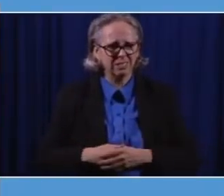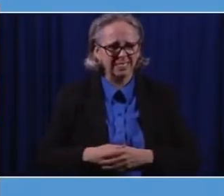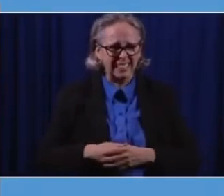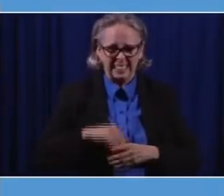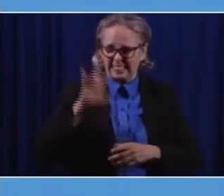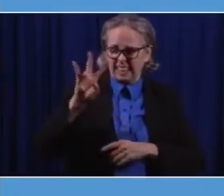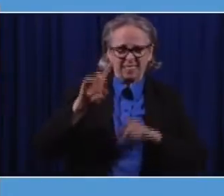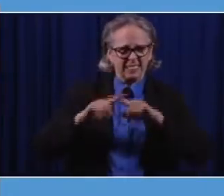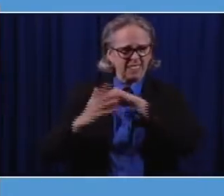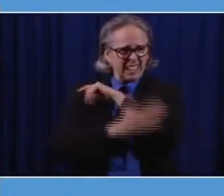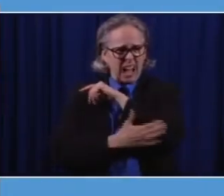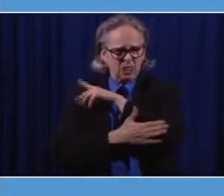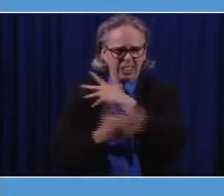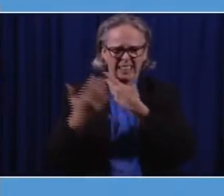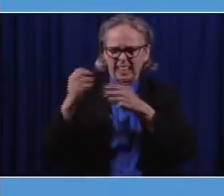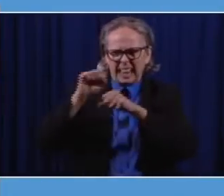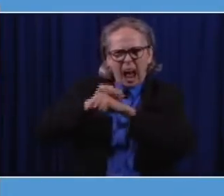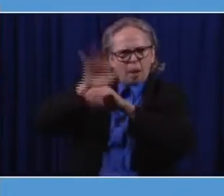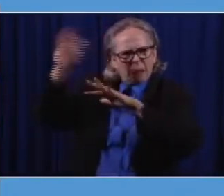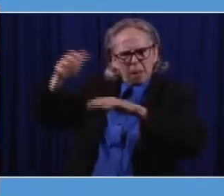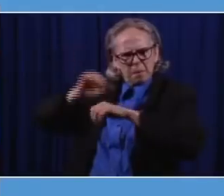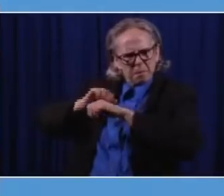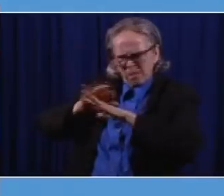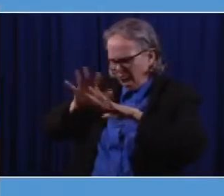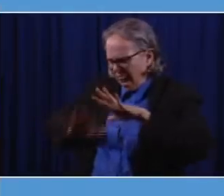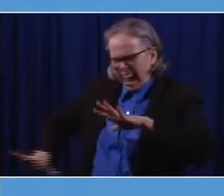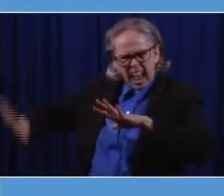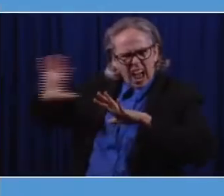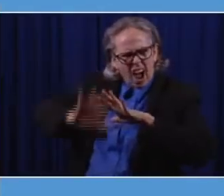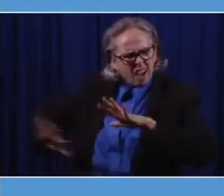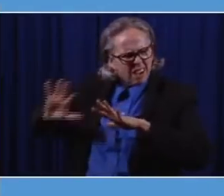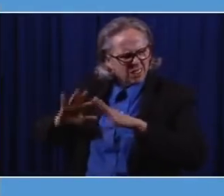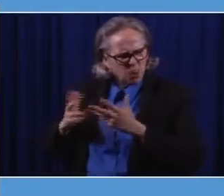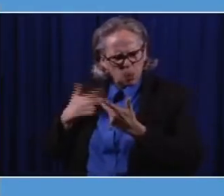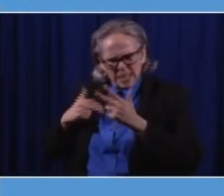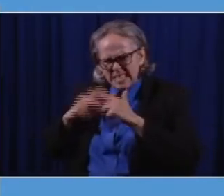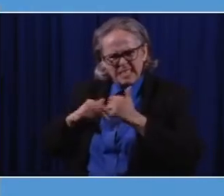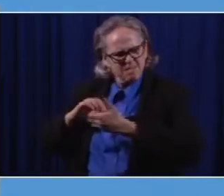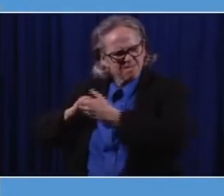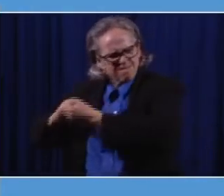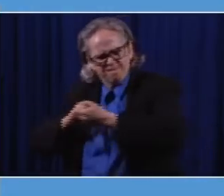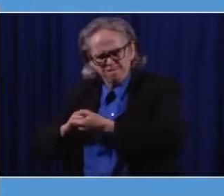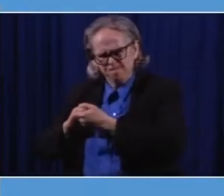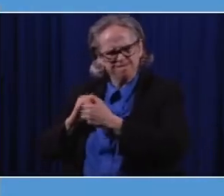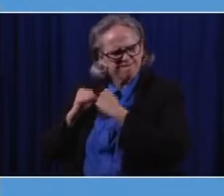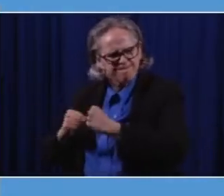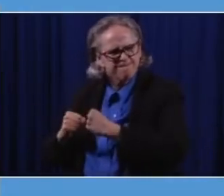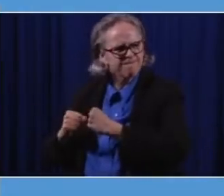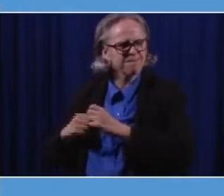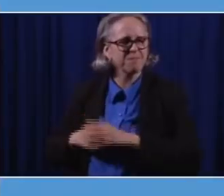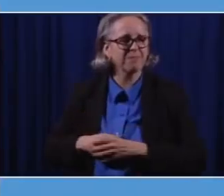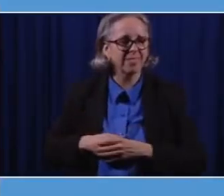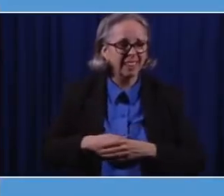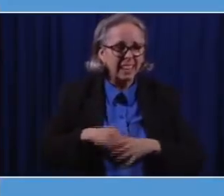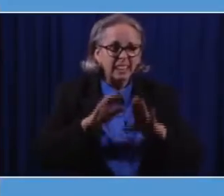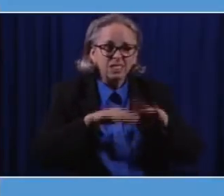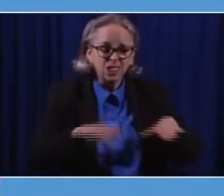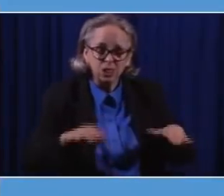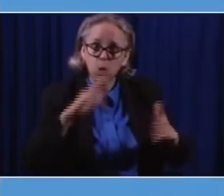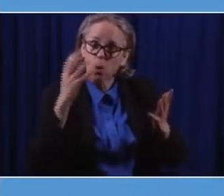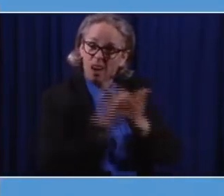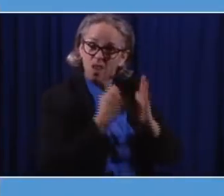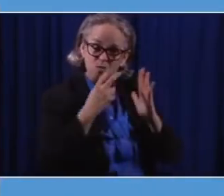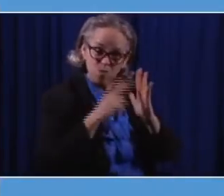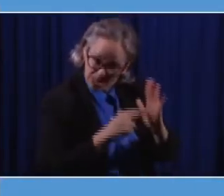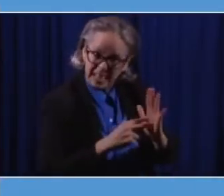as we build stronger communities, we're building a stronger Ohio. Kids who read succeed. Success